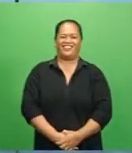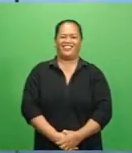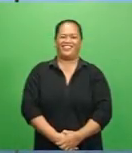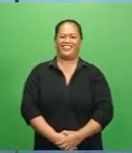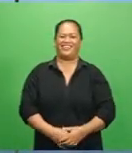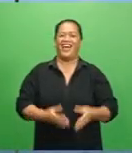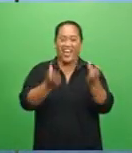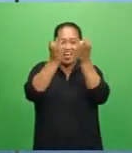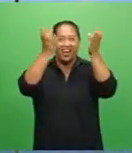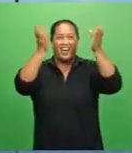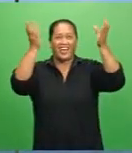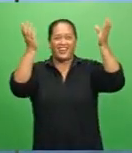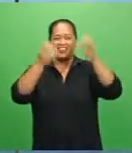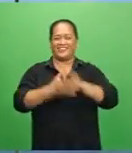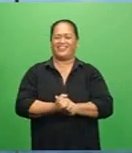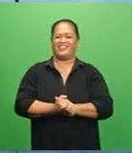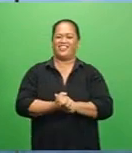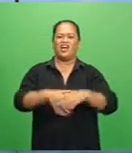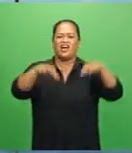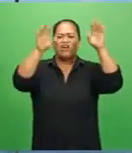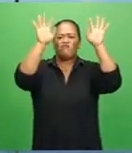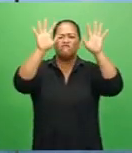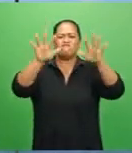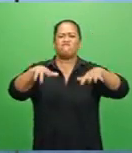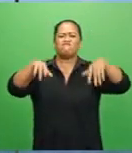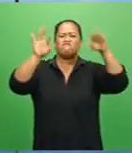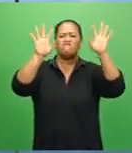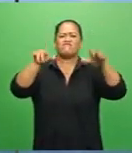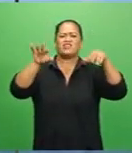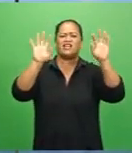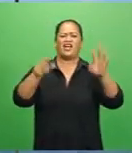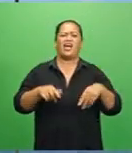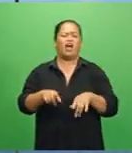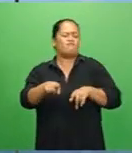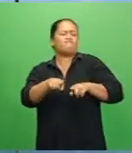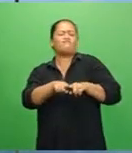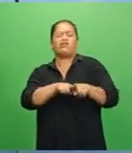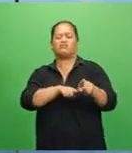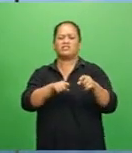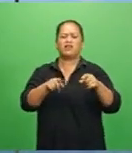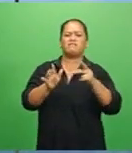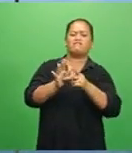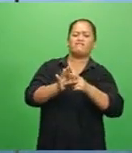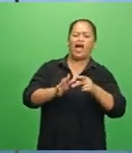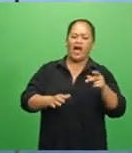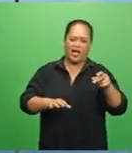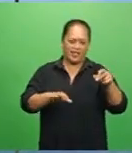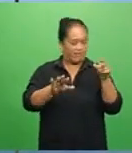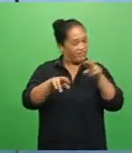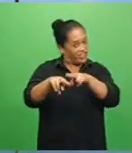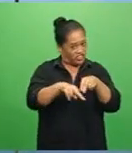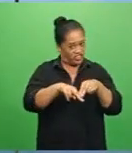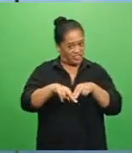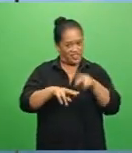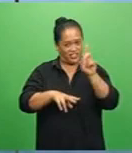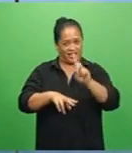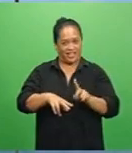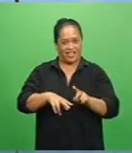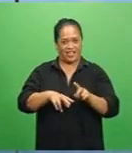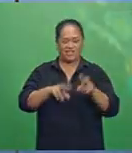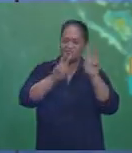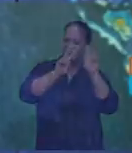Cloudy conditions with rain and showers was expected over most parts of the country today. Looking at the